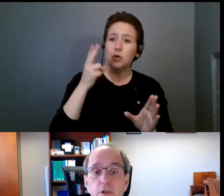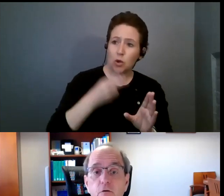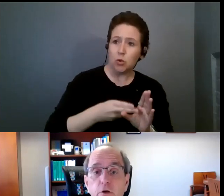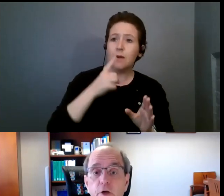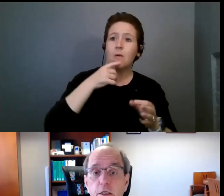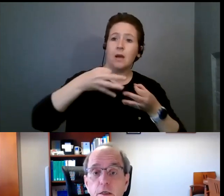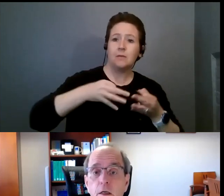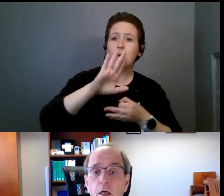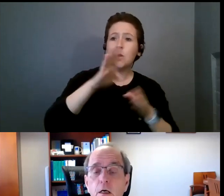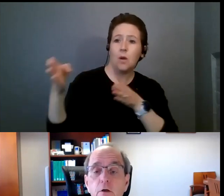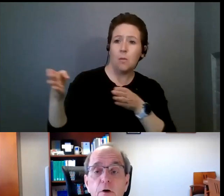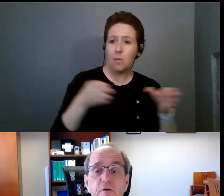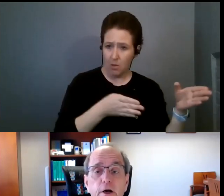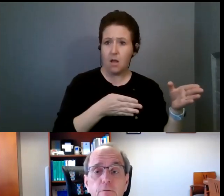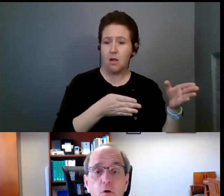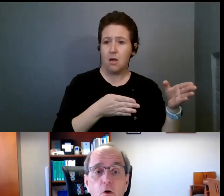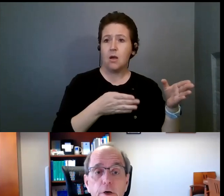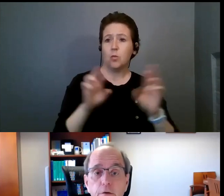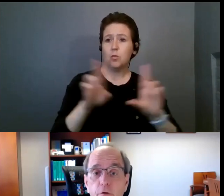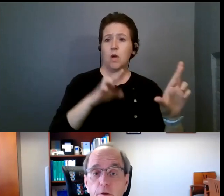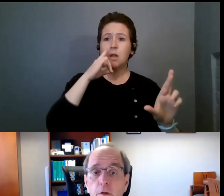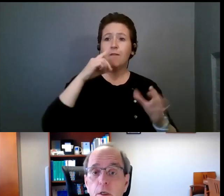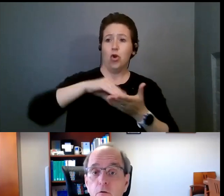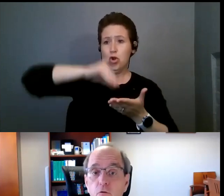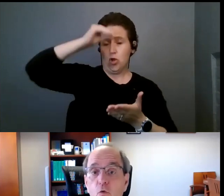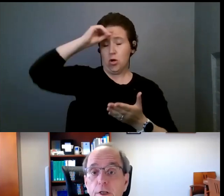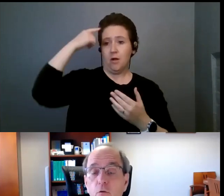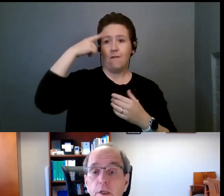the actions they're taking to prepare for learning for the